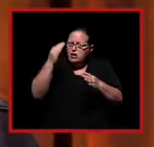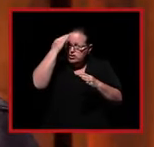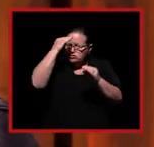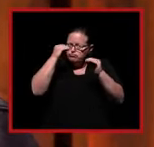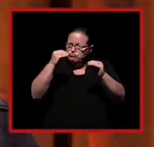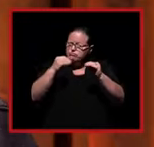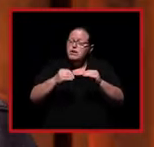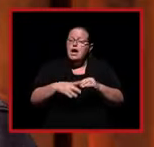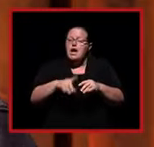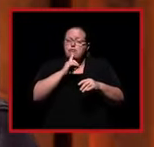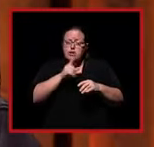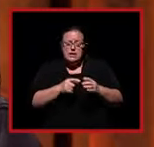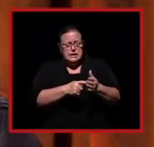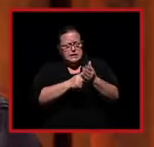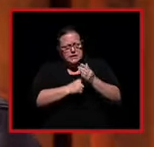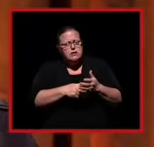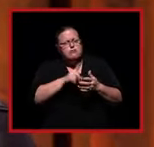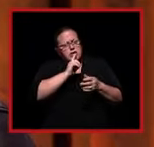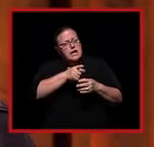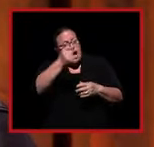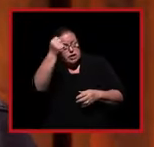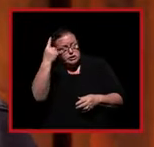true understanding rather than